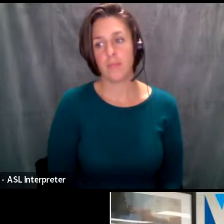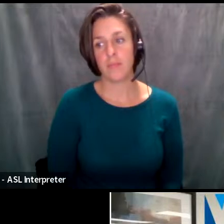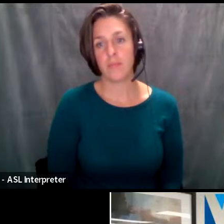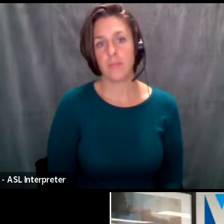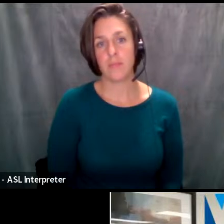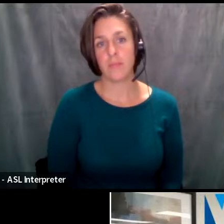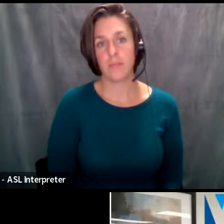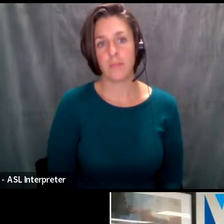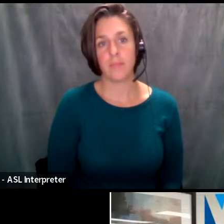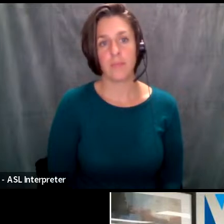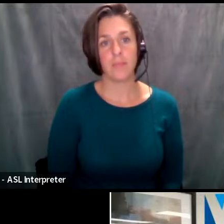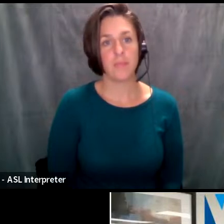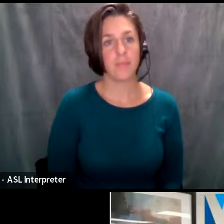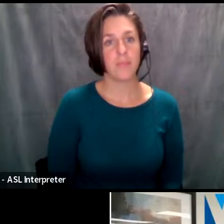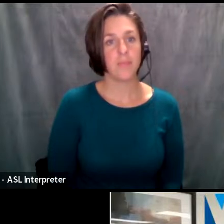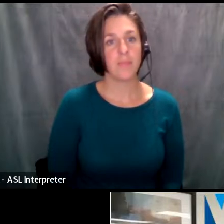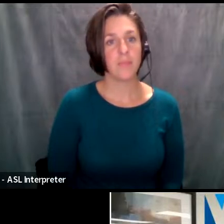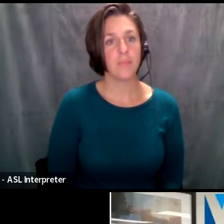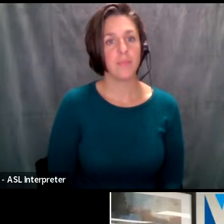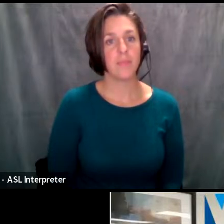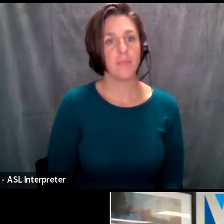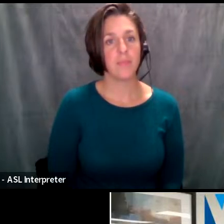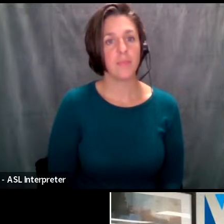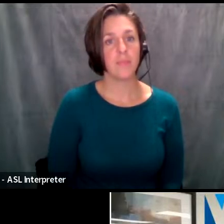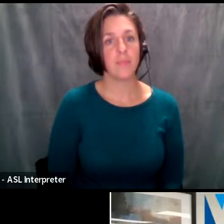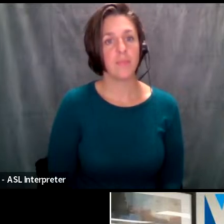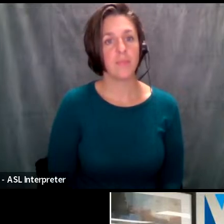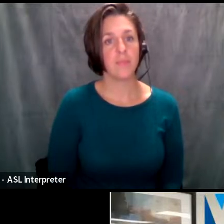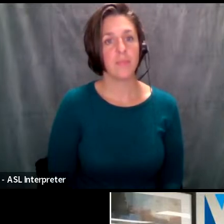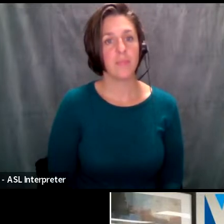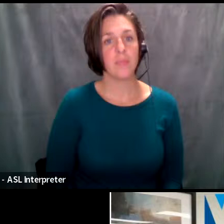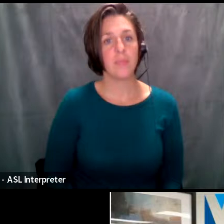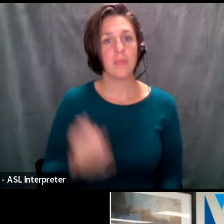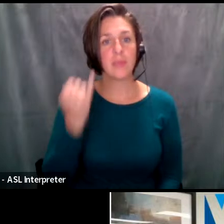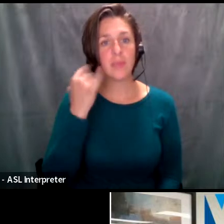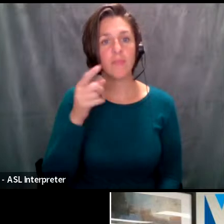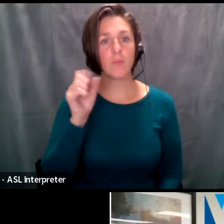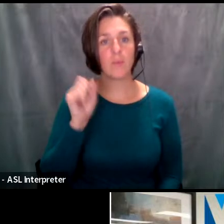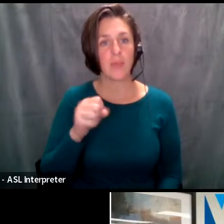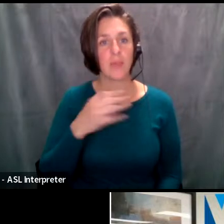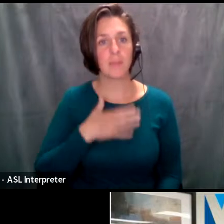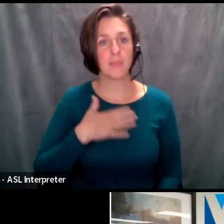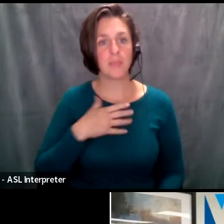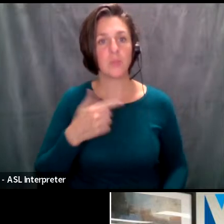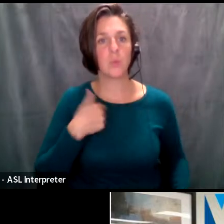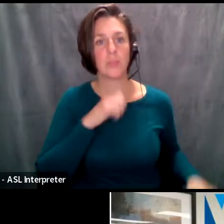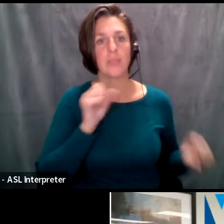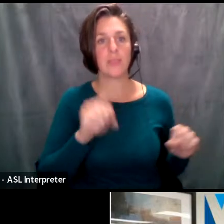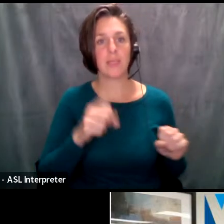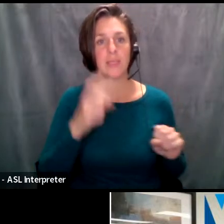And it's right. Yeah, it's not. If you can just please, so we can see it later.